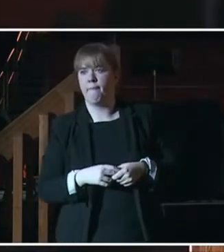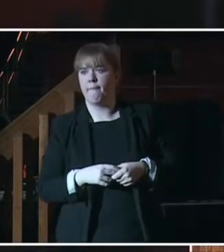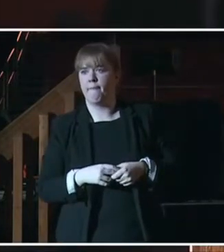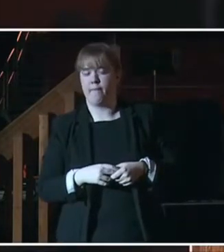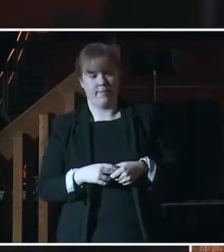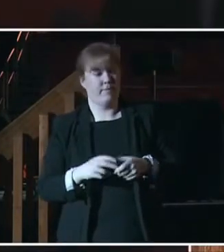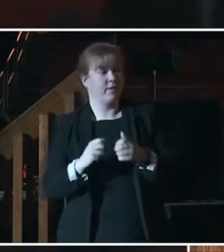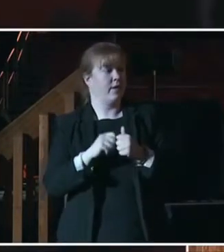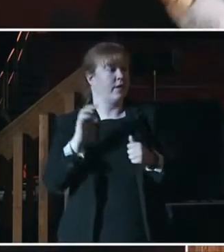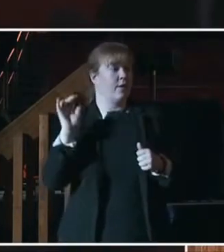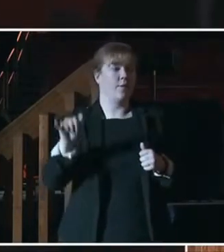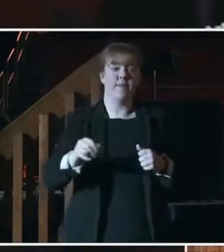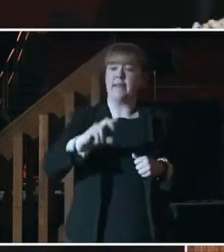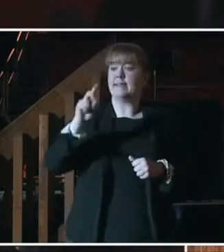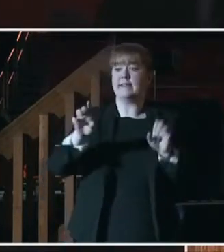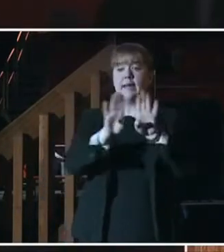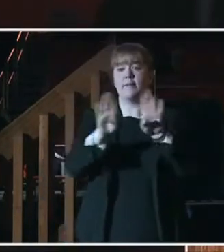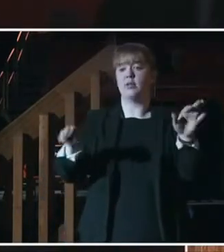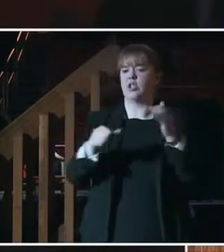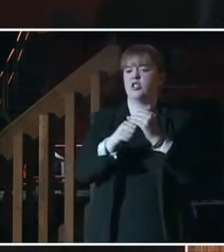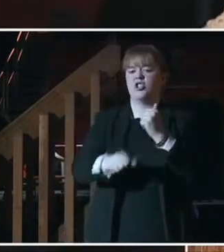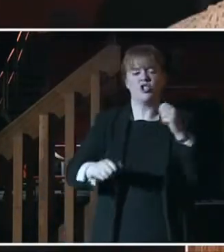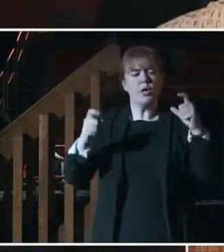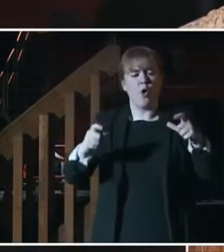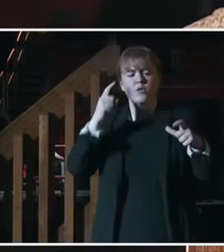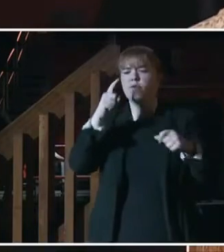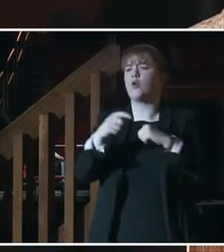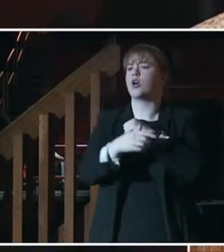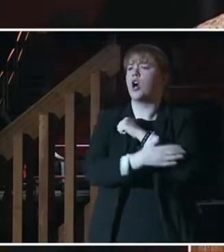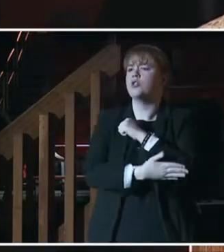with that damn wall and shitholes for countries.